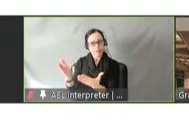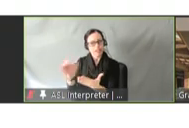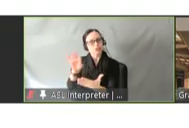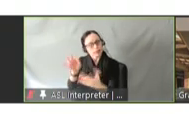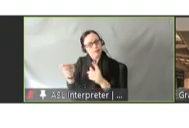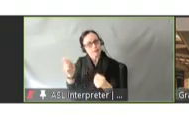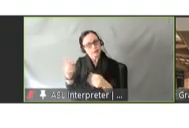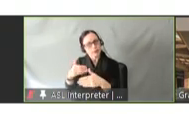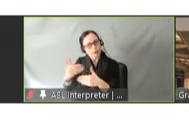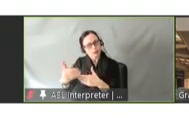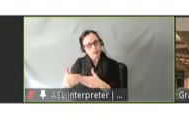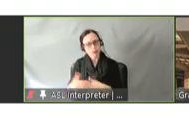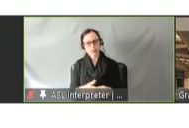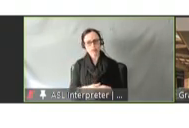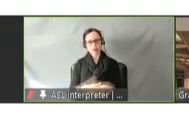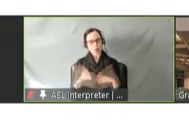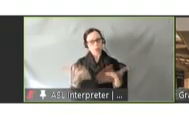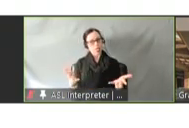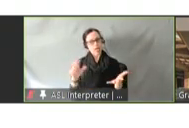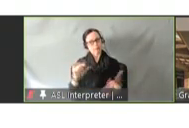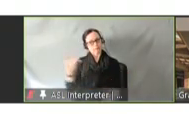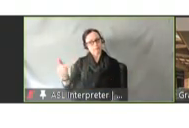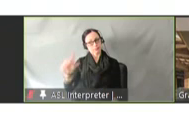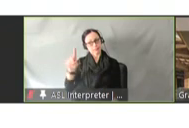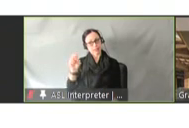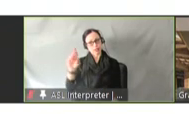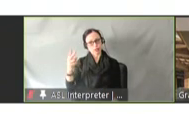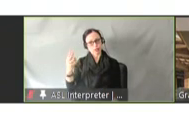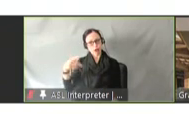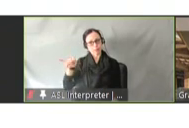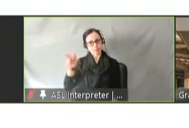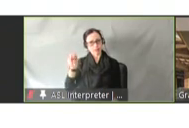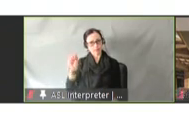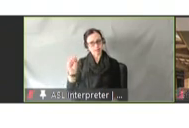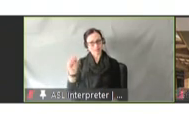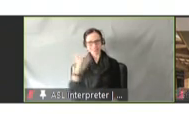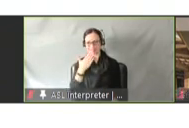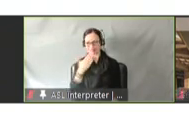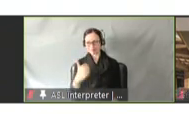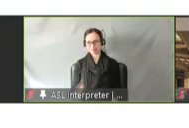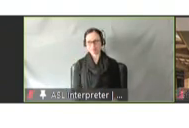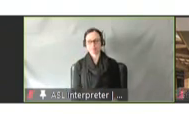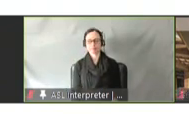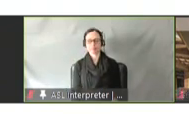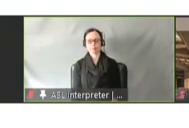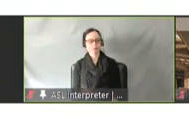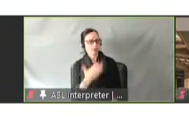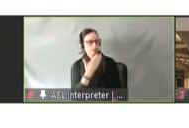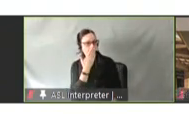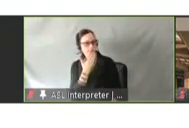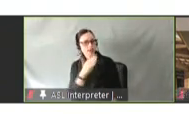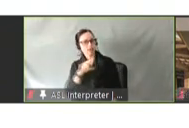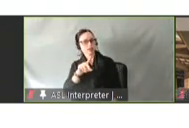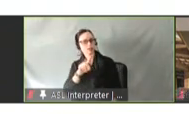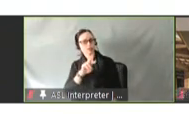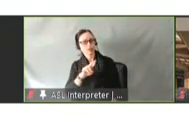time. And with that, I'll turn it back to you, Dr. Hopkins. Thank you. Thank you very much, Dr.